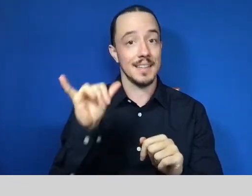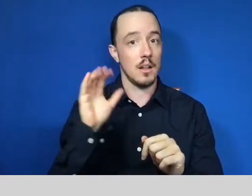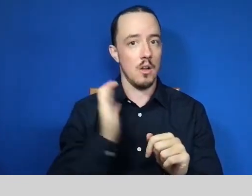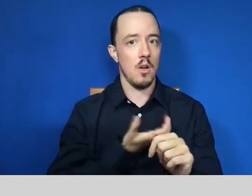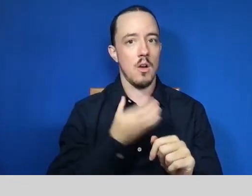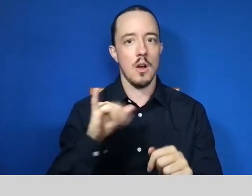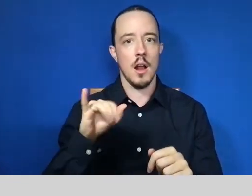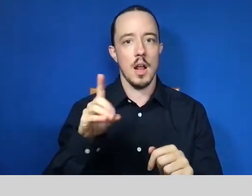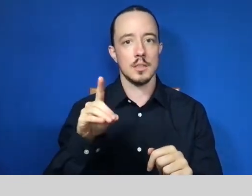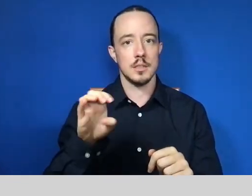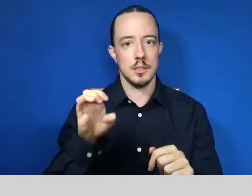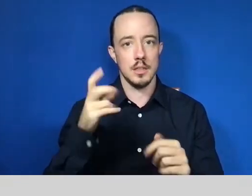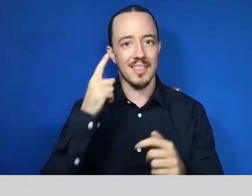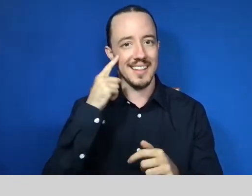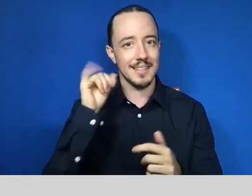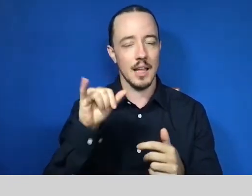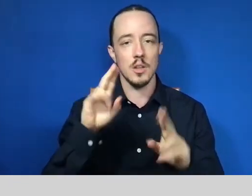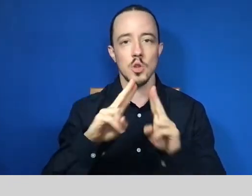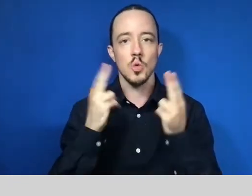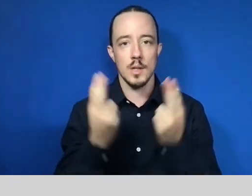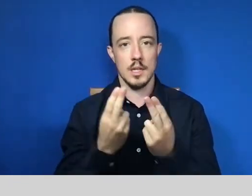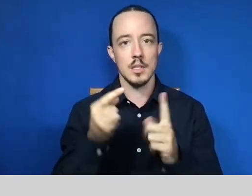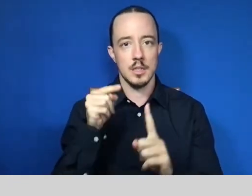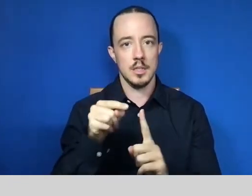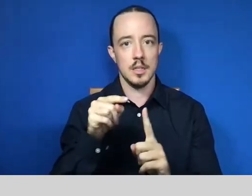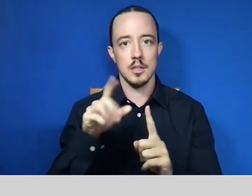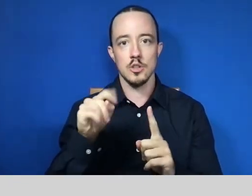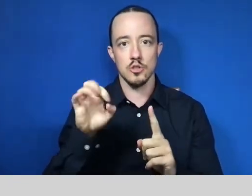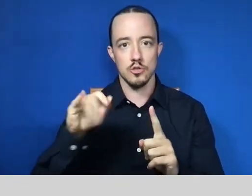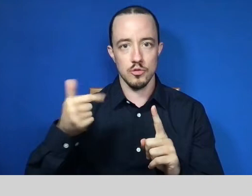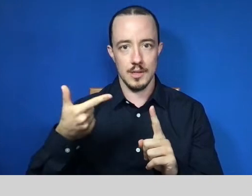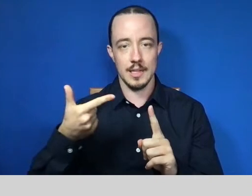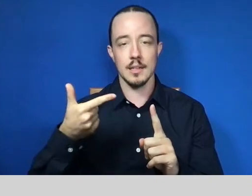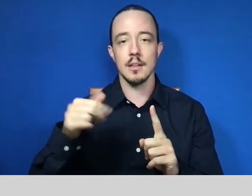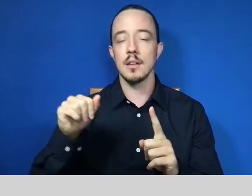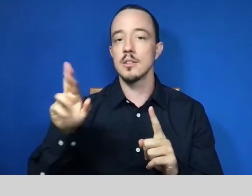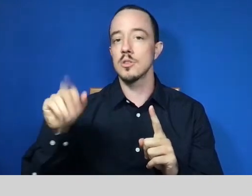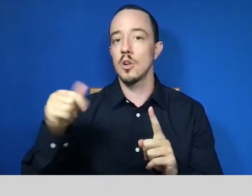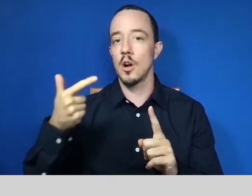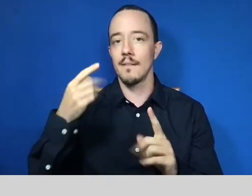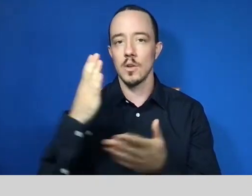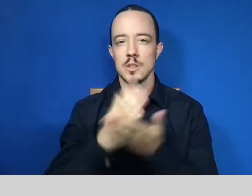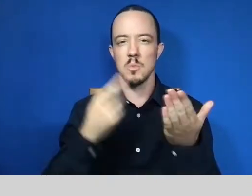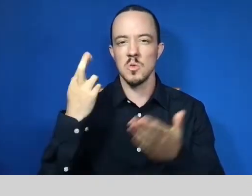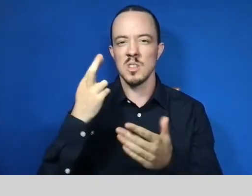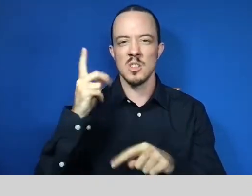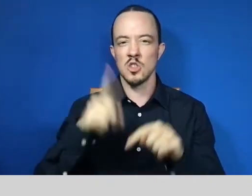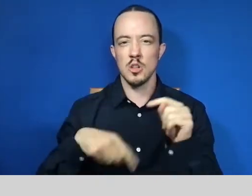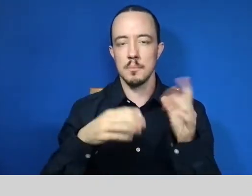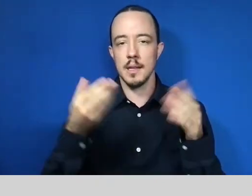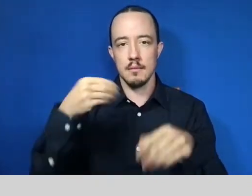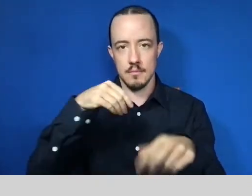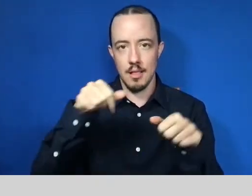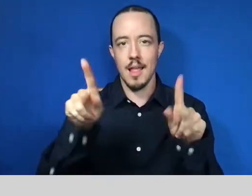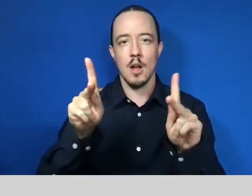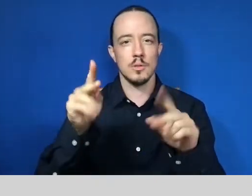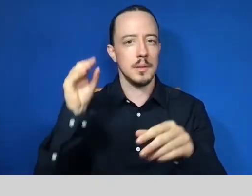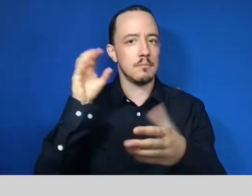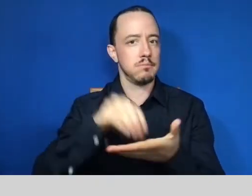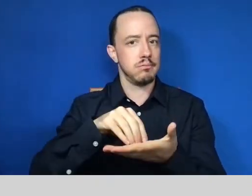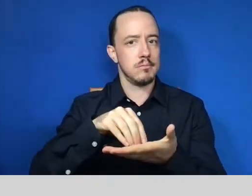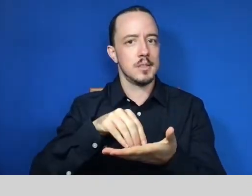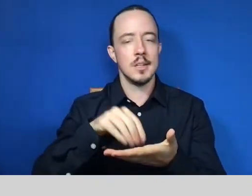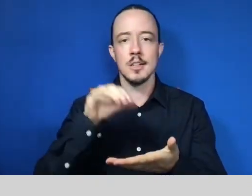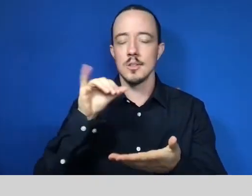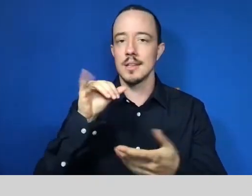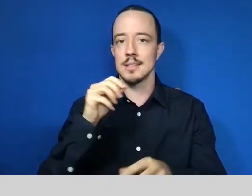IDE thinks that unit, that is a string, is an argument that for some reason shouldn't be passed. So this